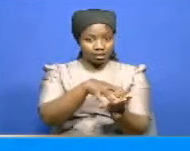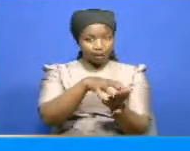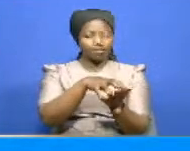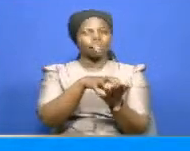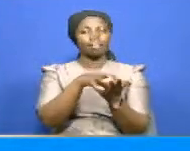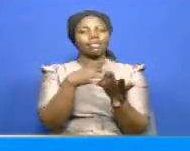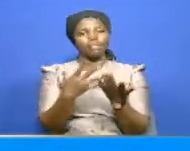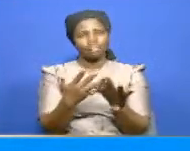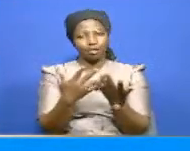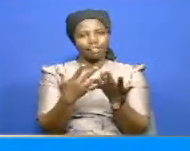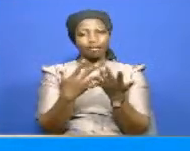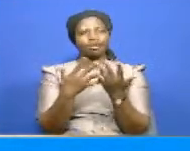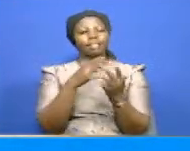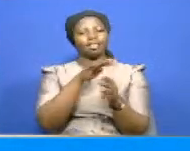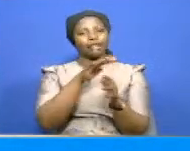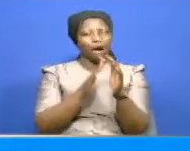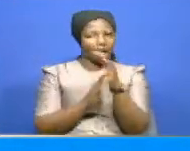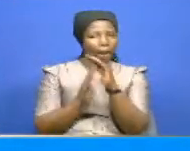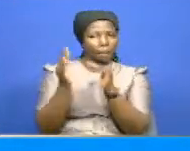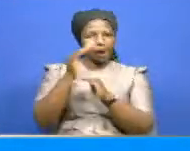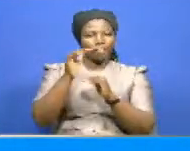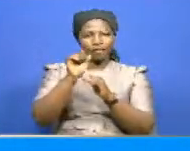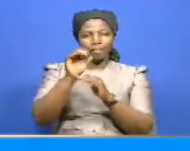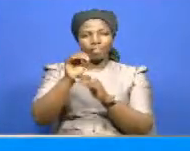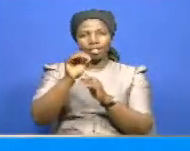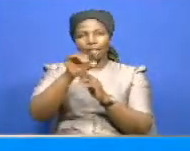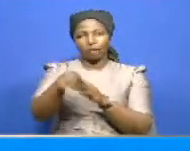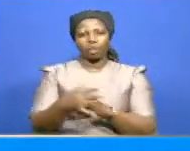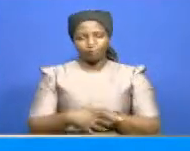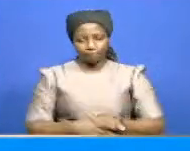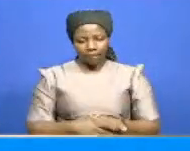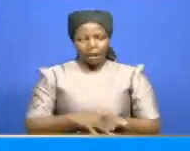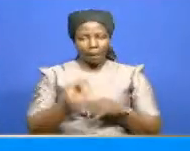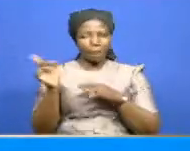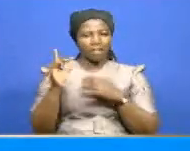crossing the 50,000 mark. The Ministry of Health says